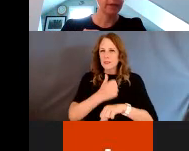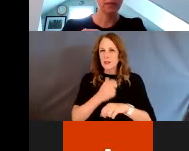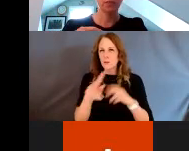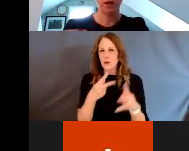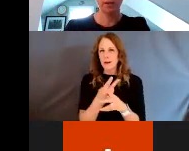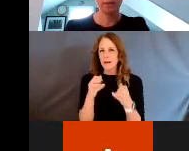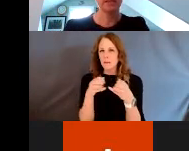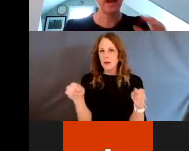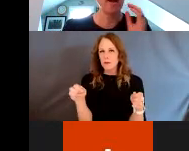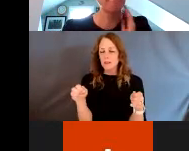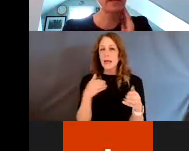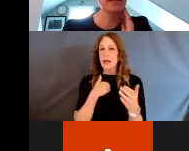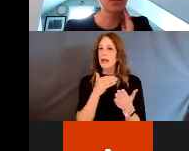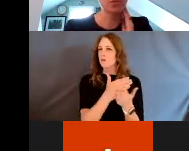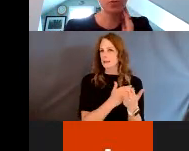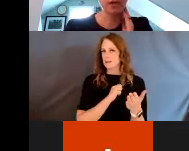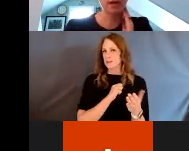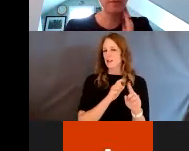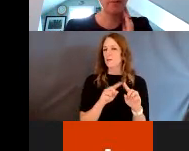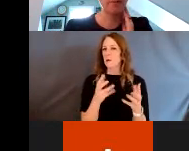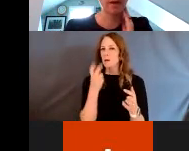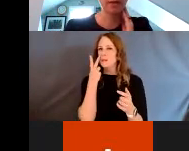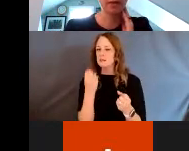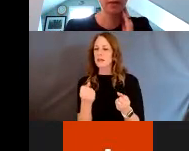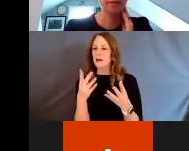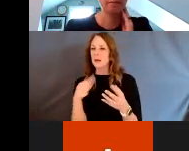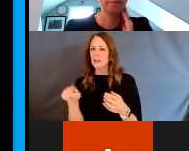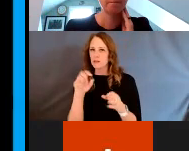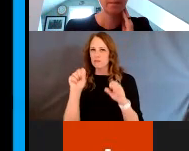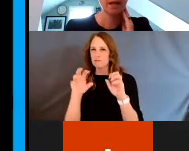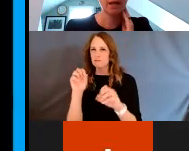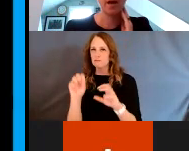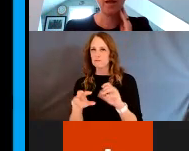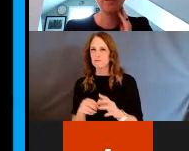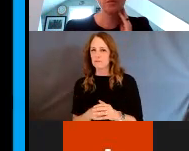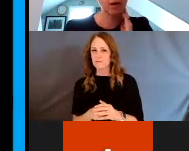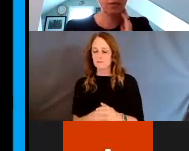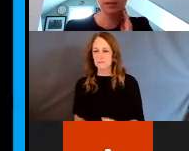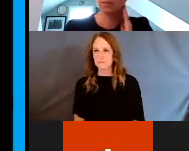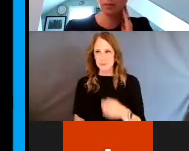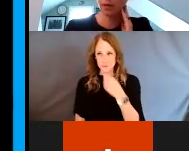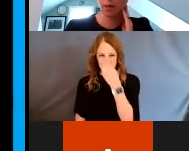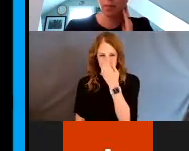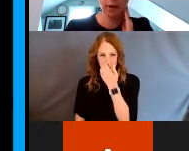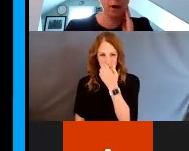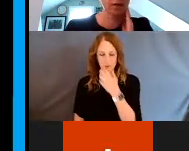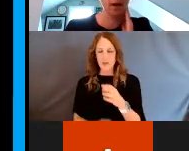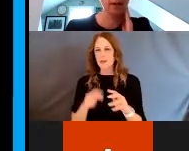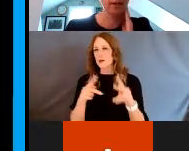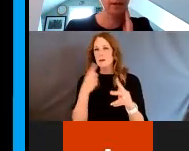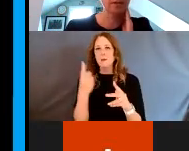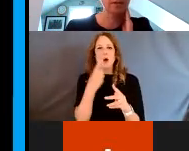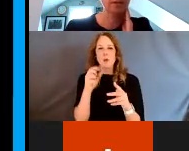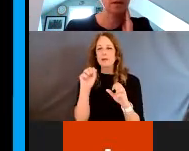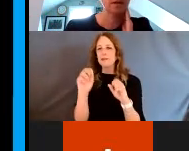And I have a list as well, but I'm going to see how many you can come up with. And everyone always comes up with a couple that aren't